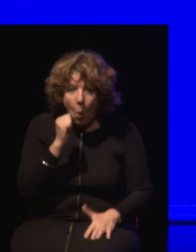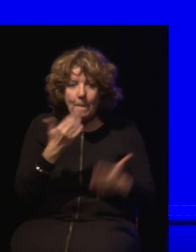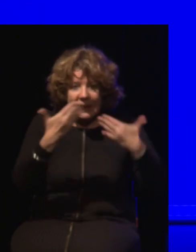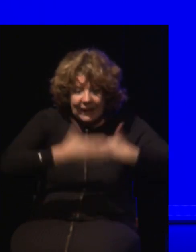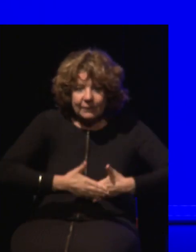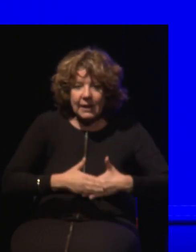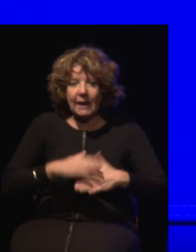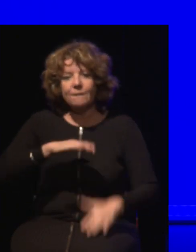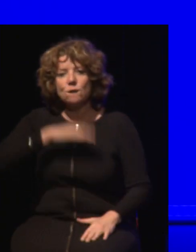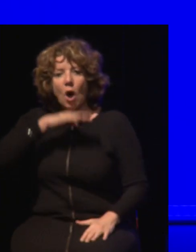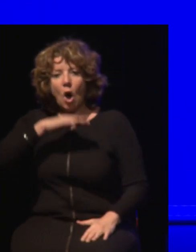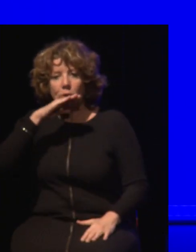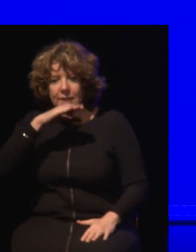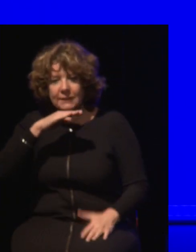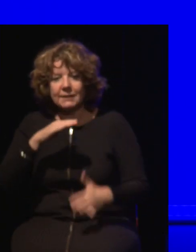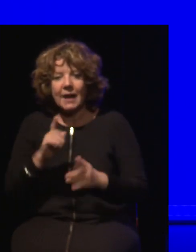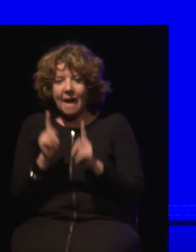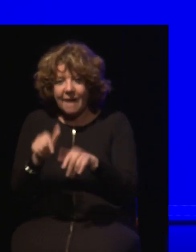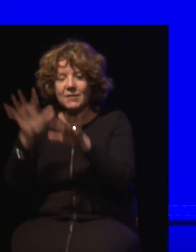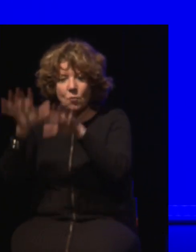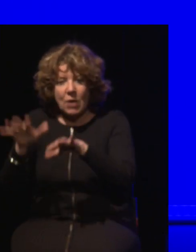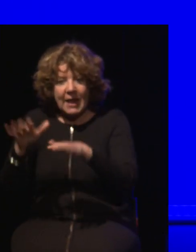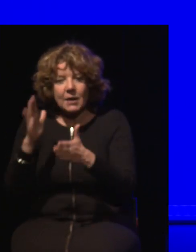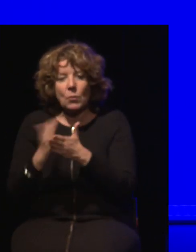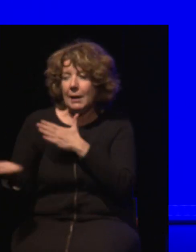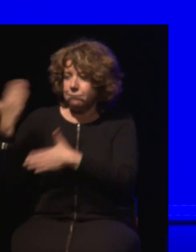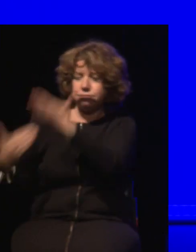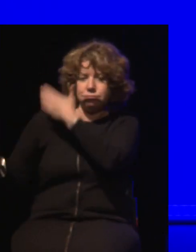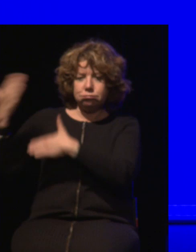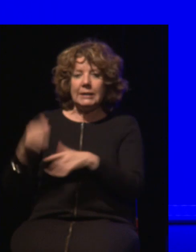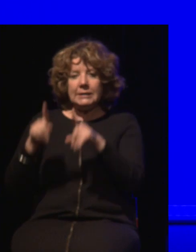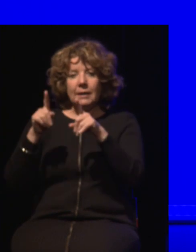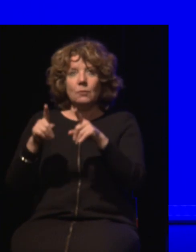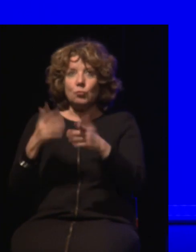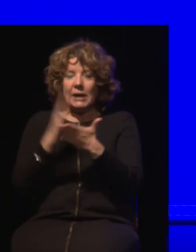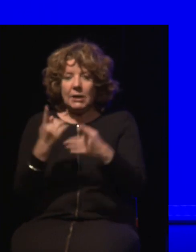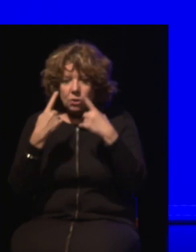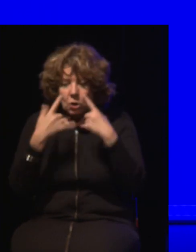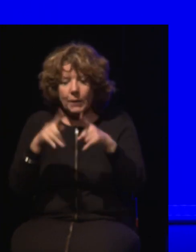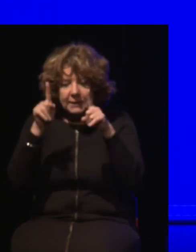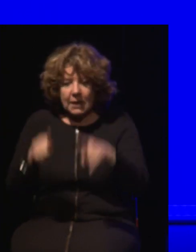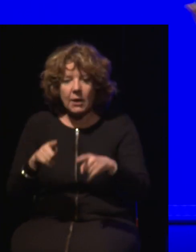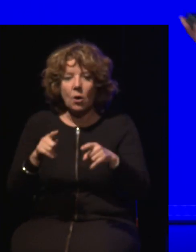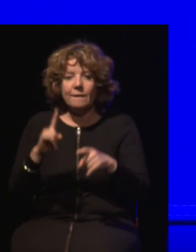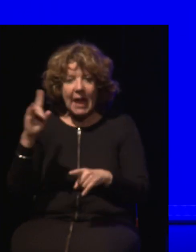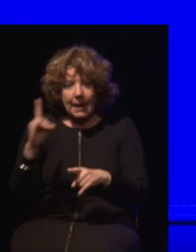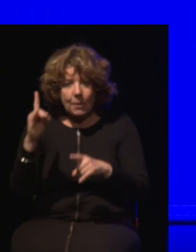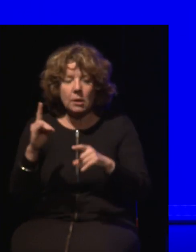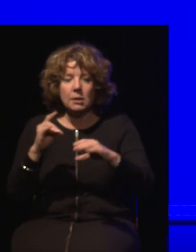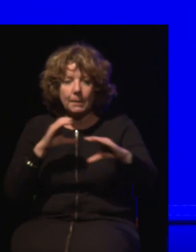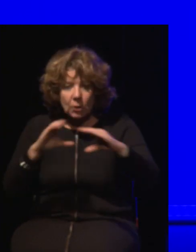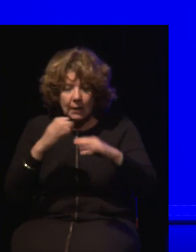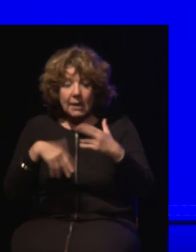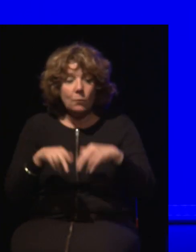are far more ancient and hint at the very beginnings of animal communication. So when we listen to the sounds of